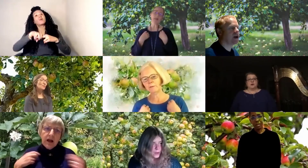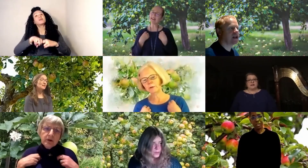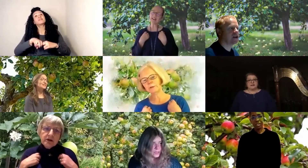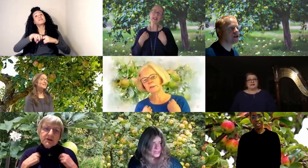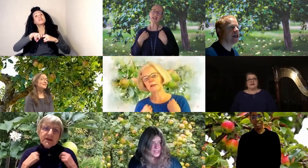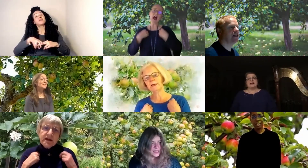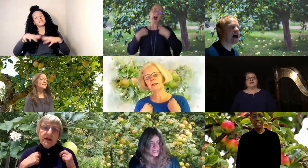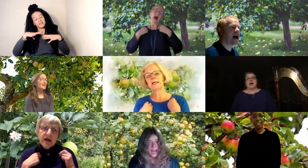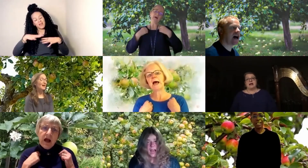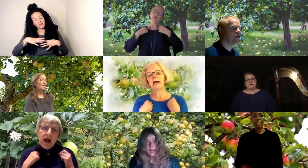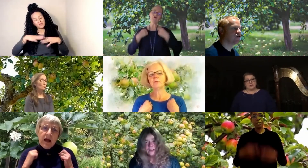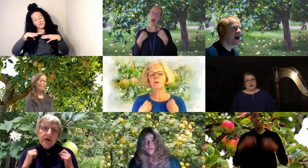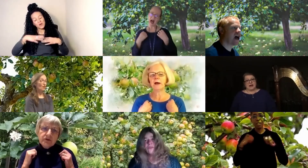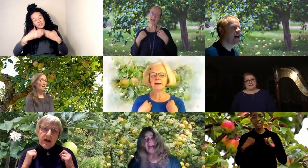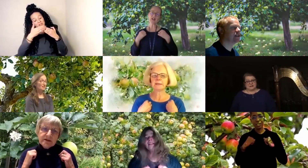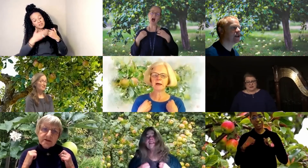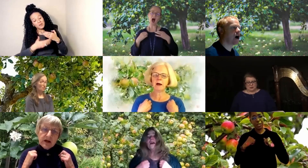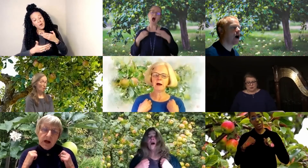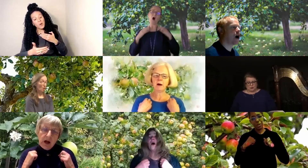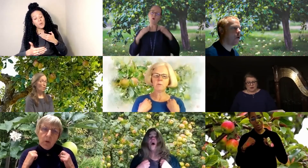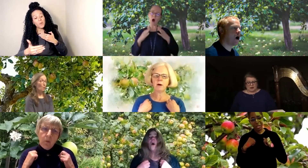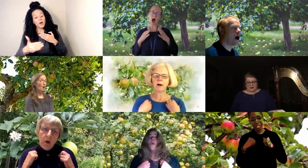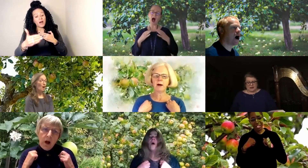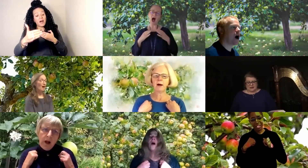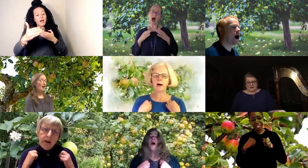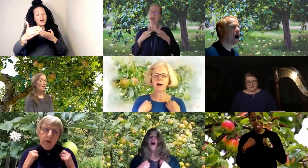I will sit and rest a